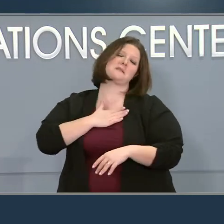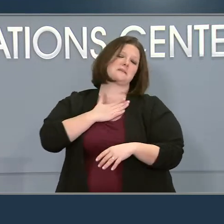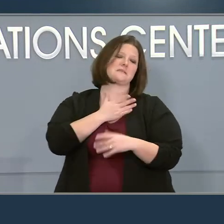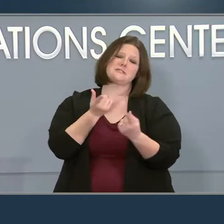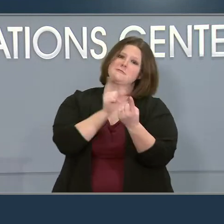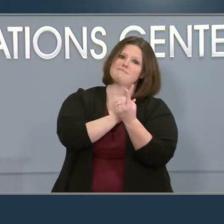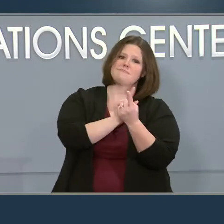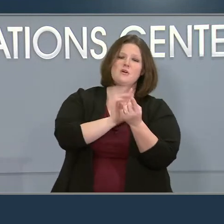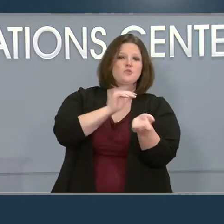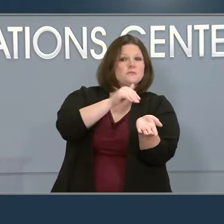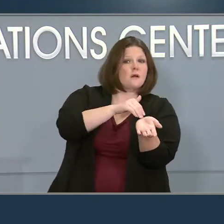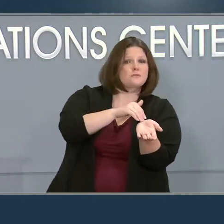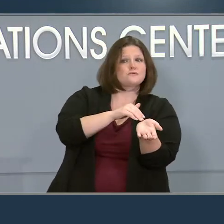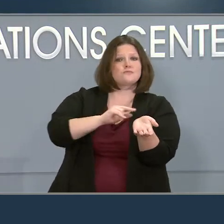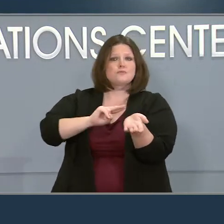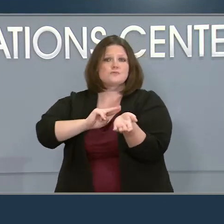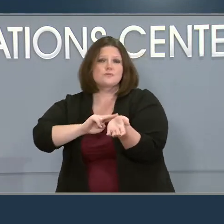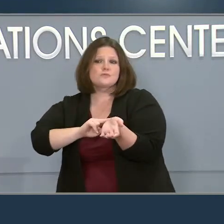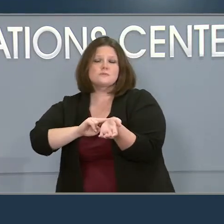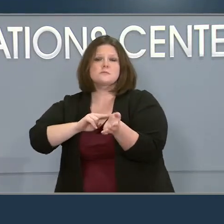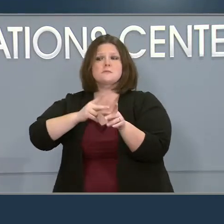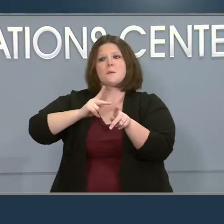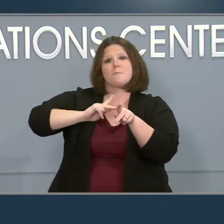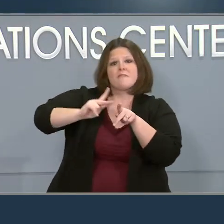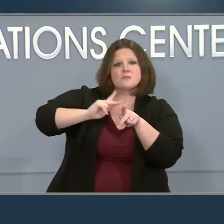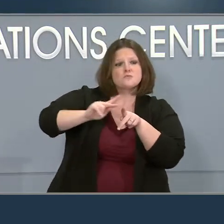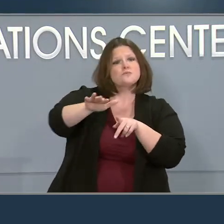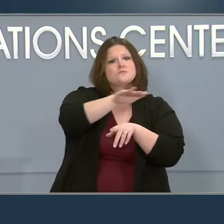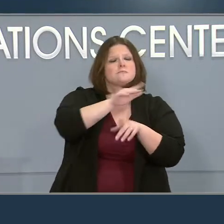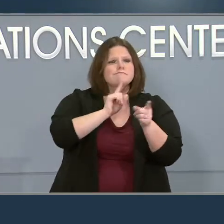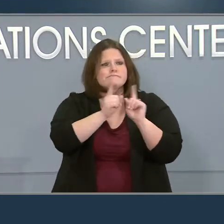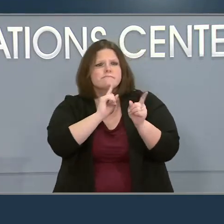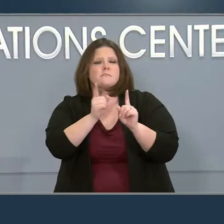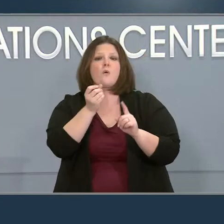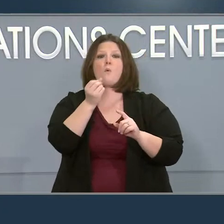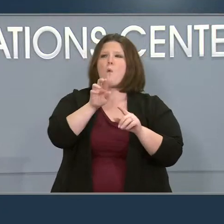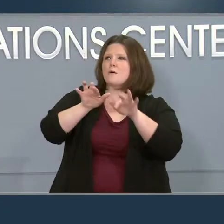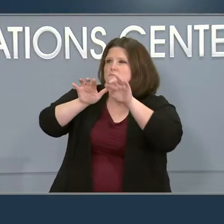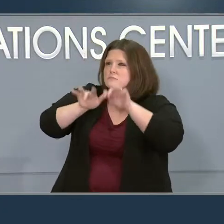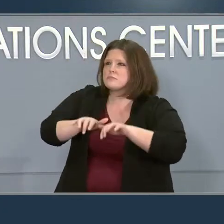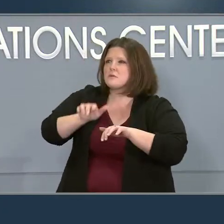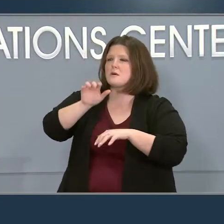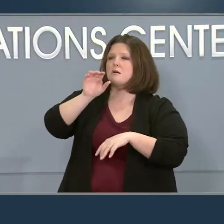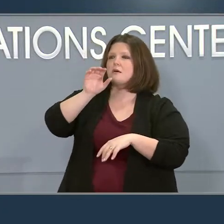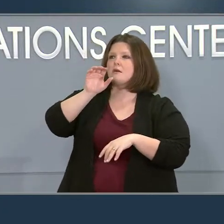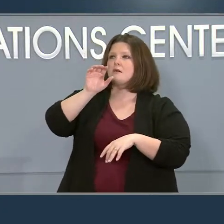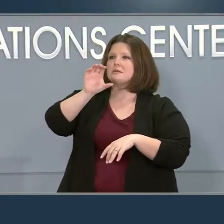professional, or go to a reliable online health resource like the CDC or